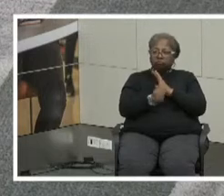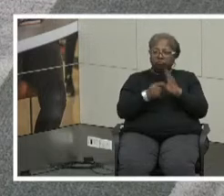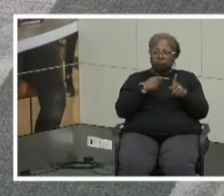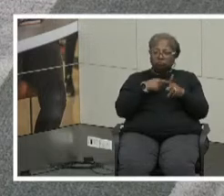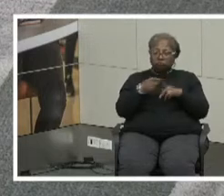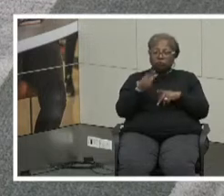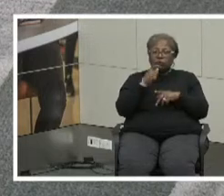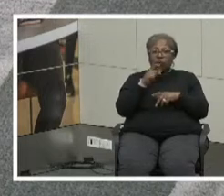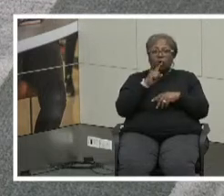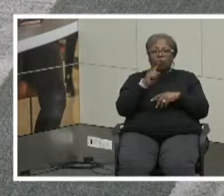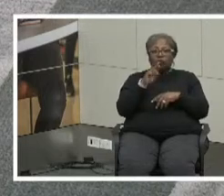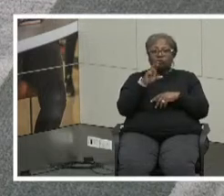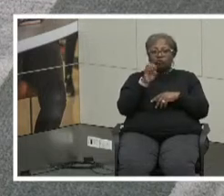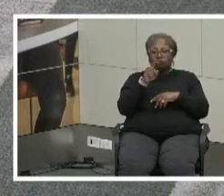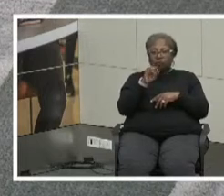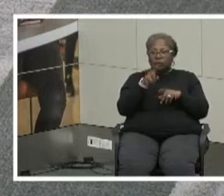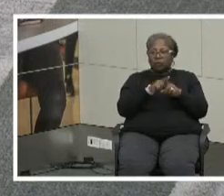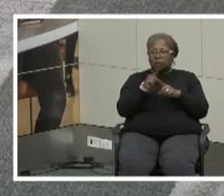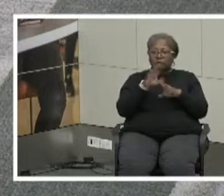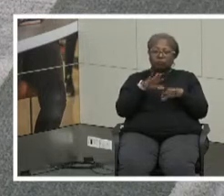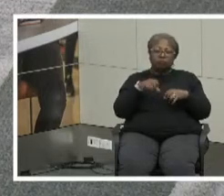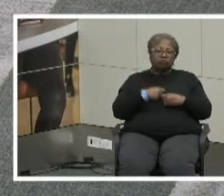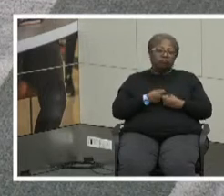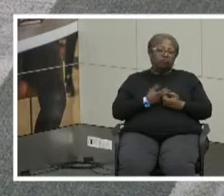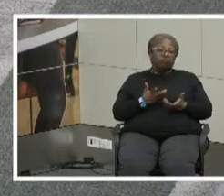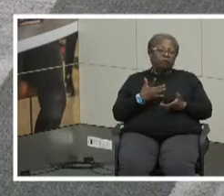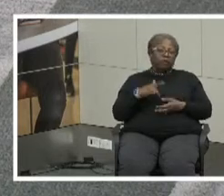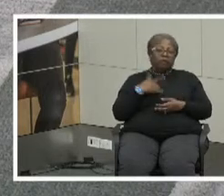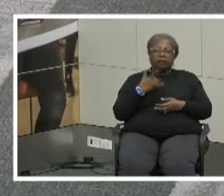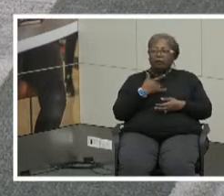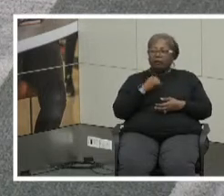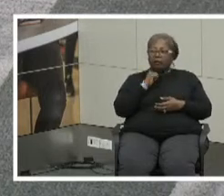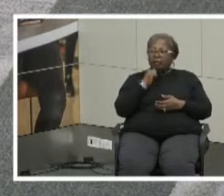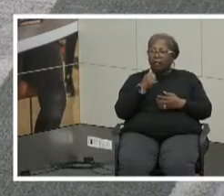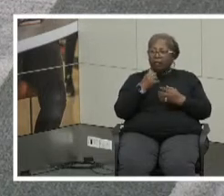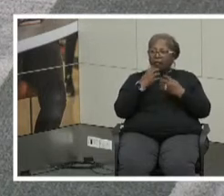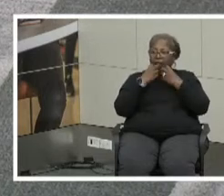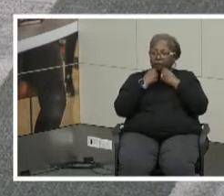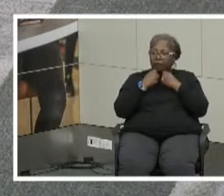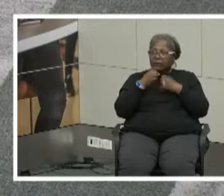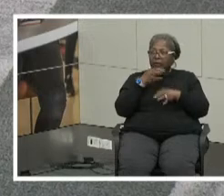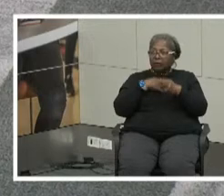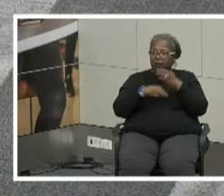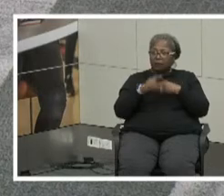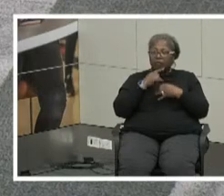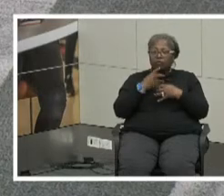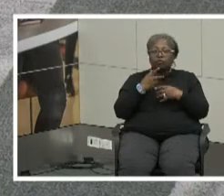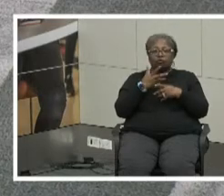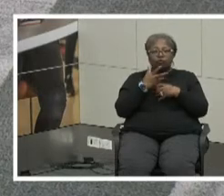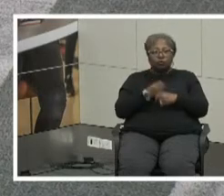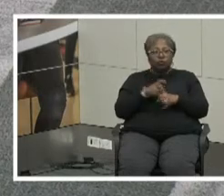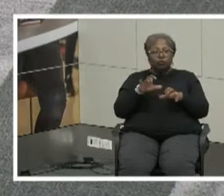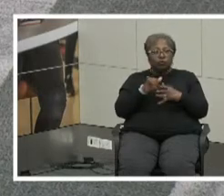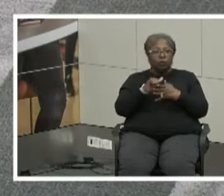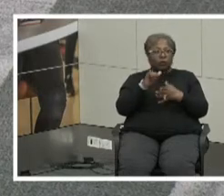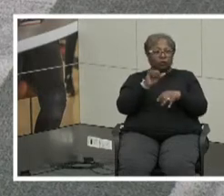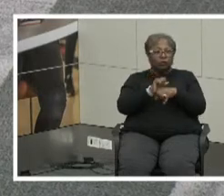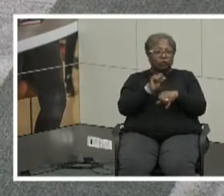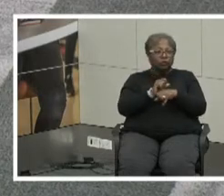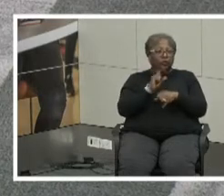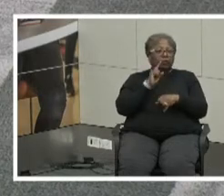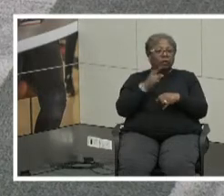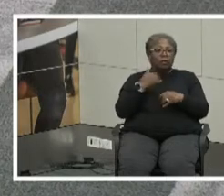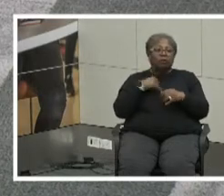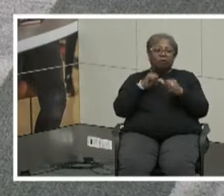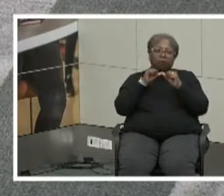treated like children they are exhausted and feeling undervalued instead of being trusted to do their job they are subjected to